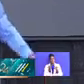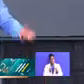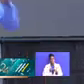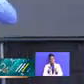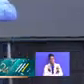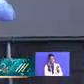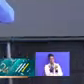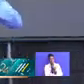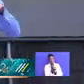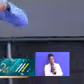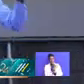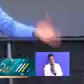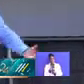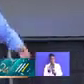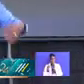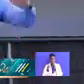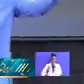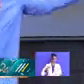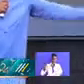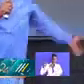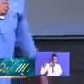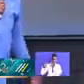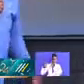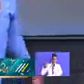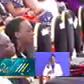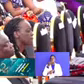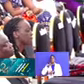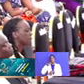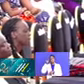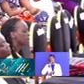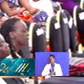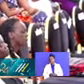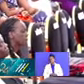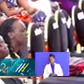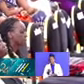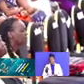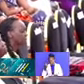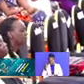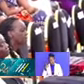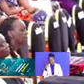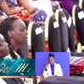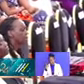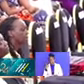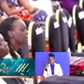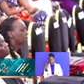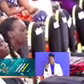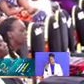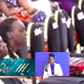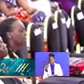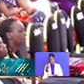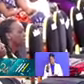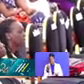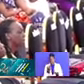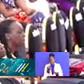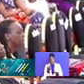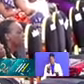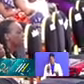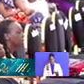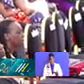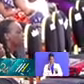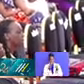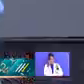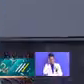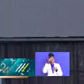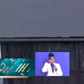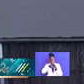confrontation of the assessors that have died are you with me I'm going somewhere stay with me because this is